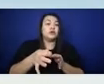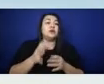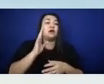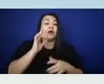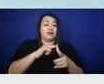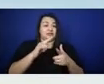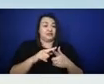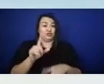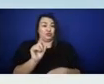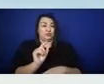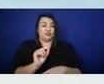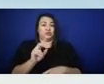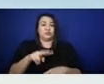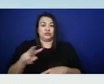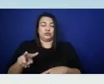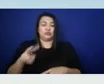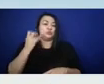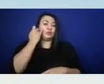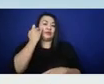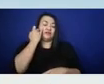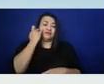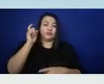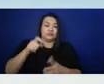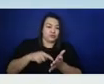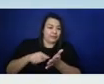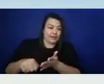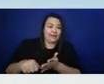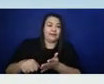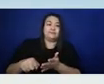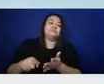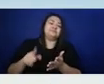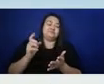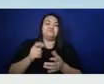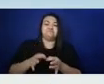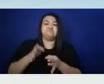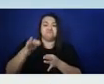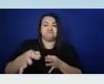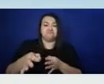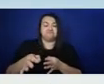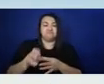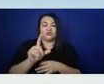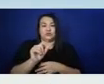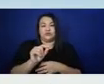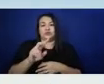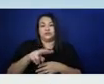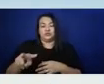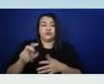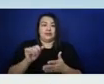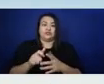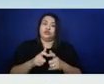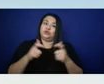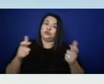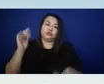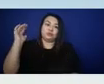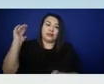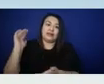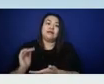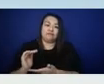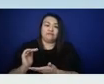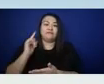recipients that have those current loans. They will experience debt relief. It was just announced that all of those loans are